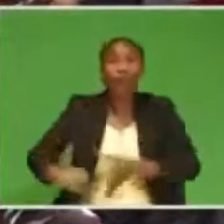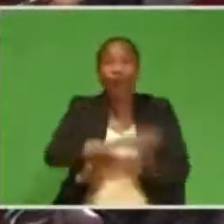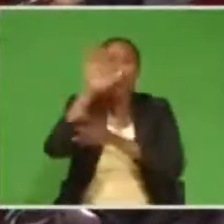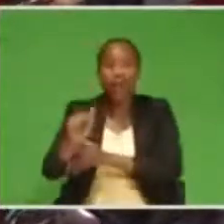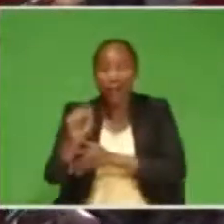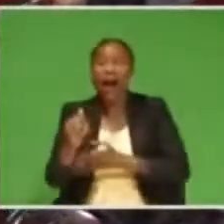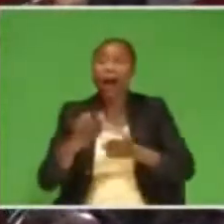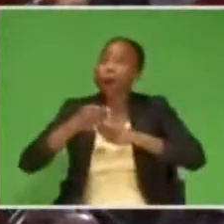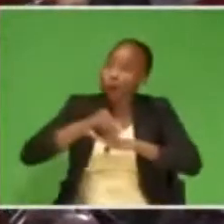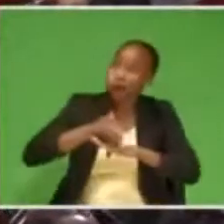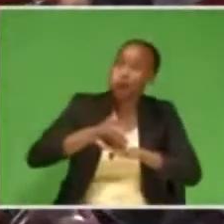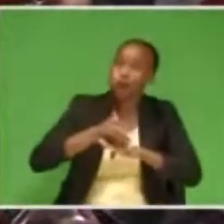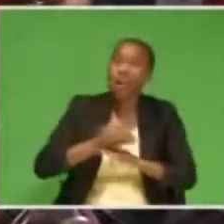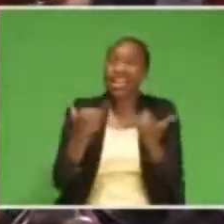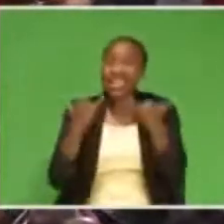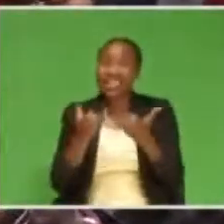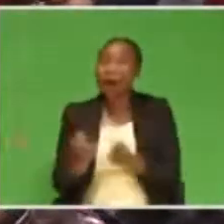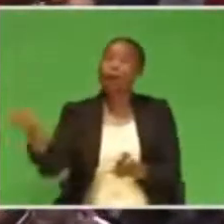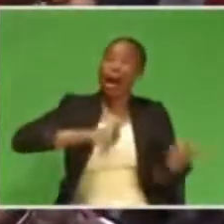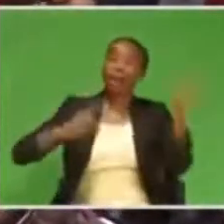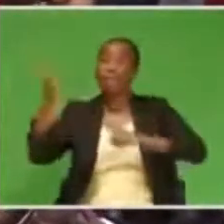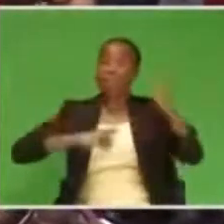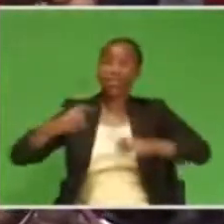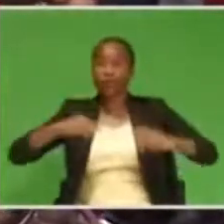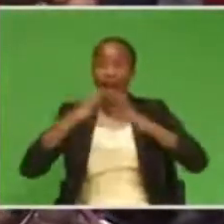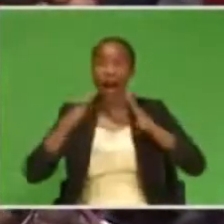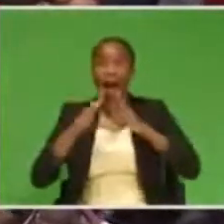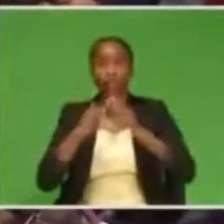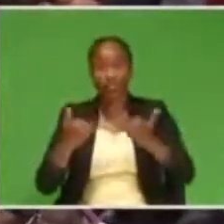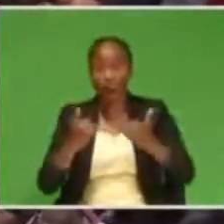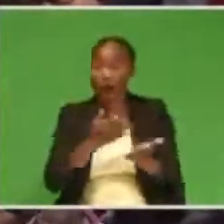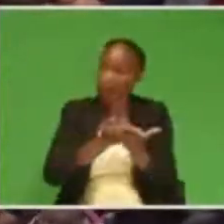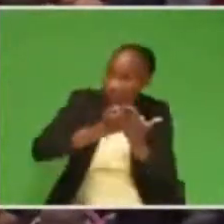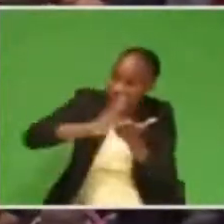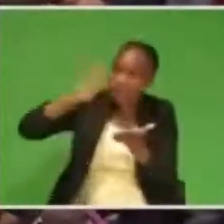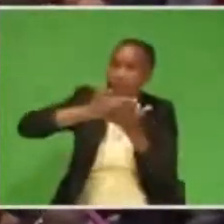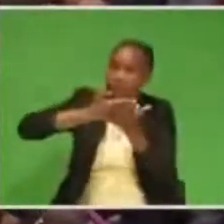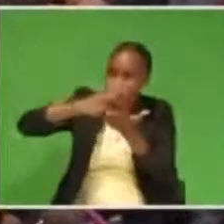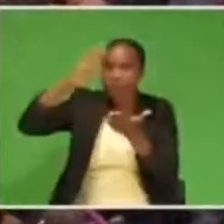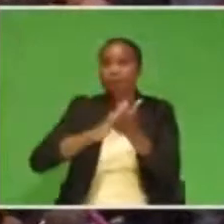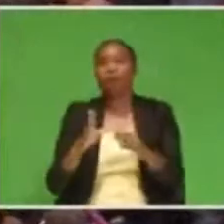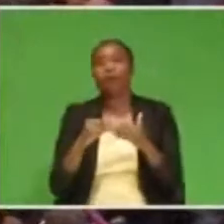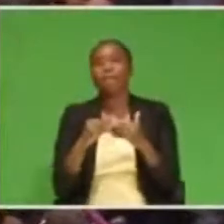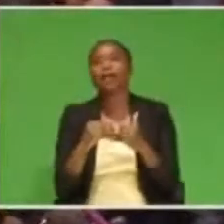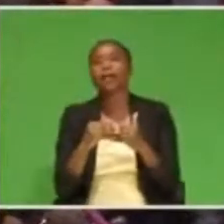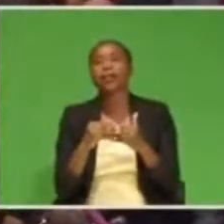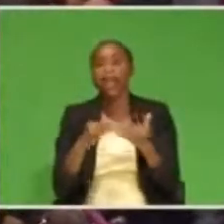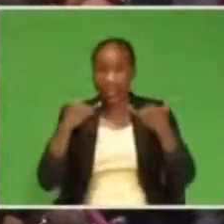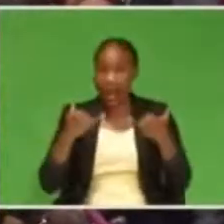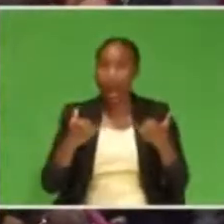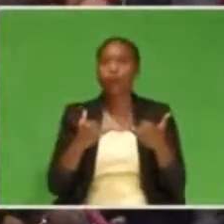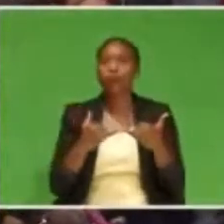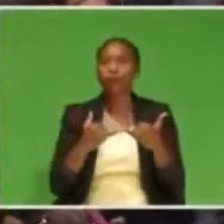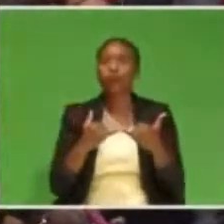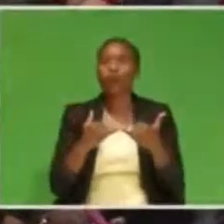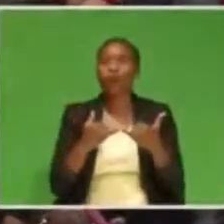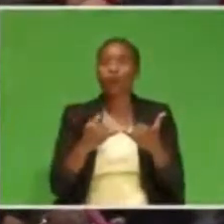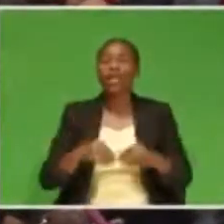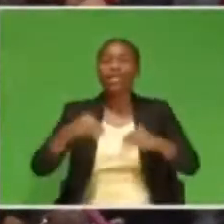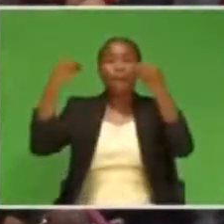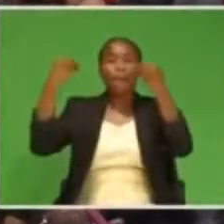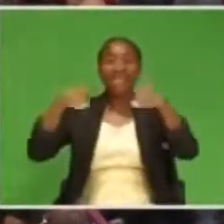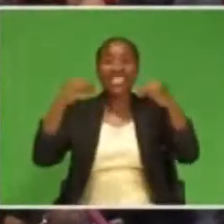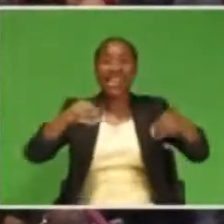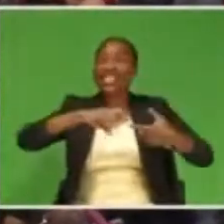South Africa, you now come into the chamber and remove the members. The business